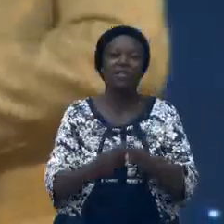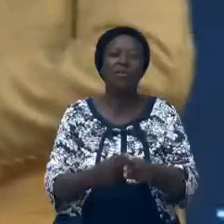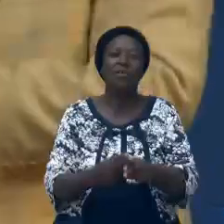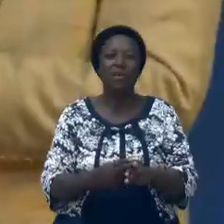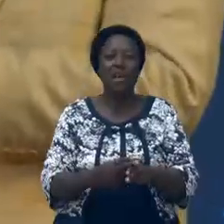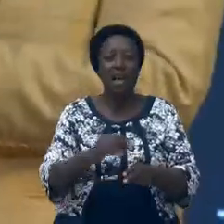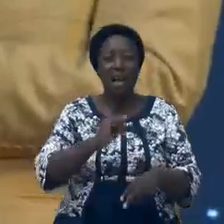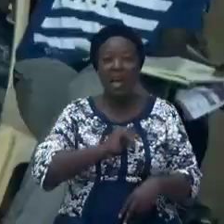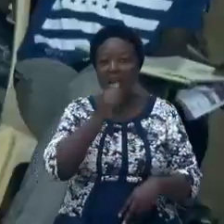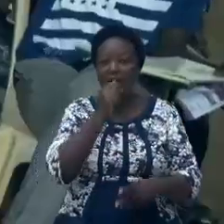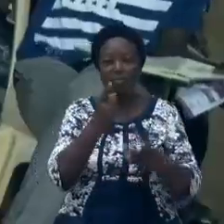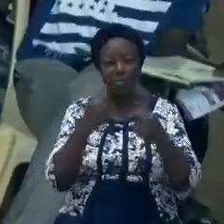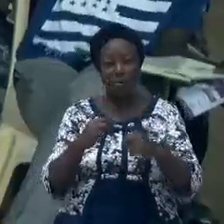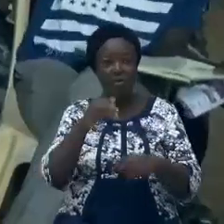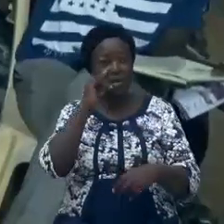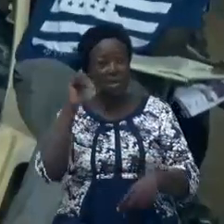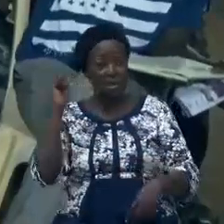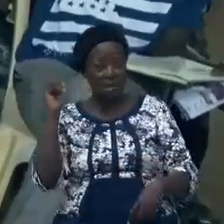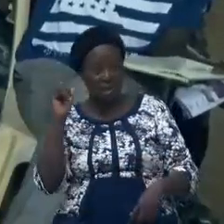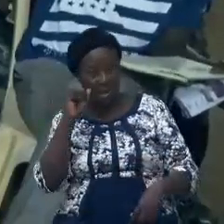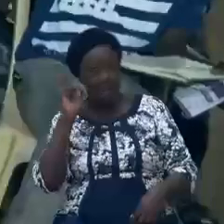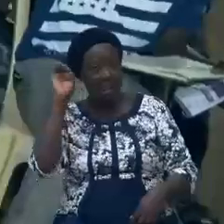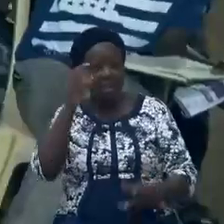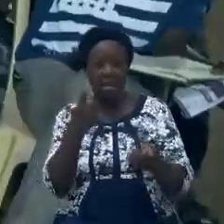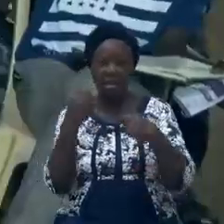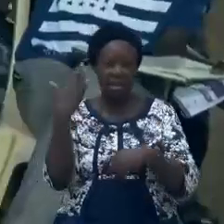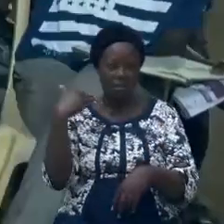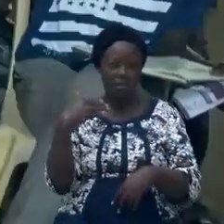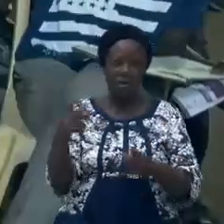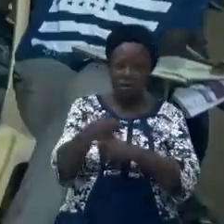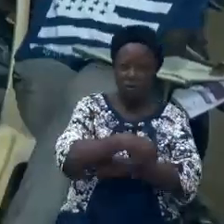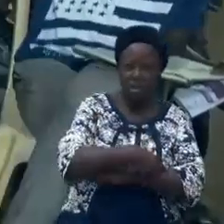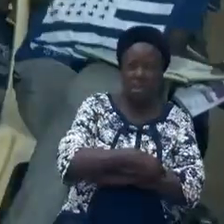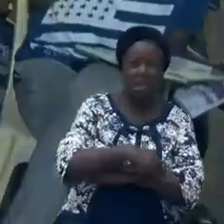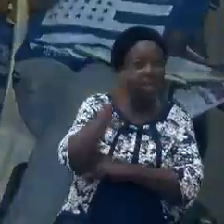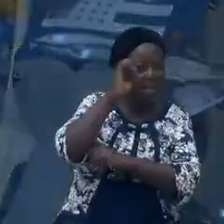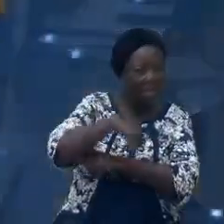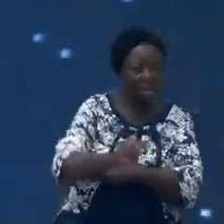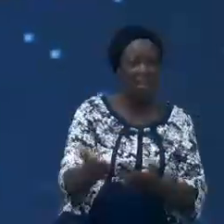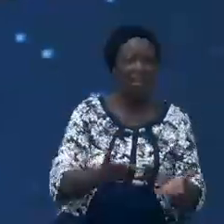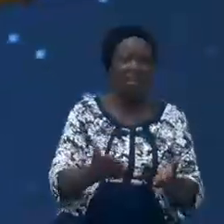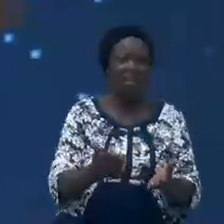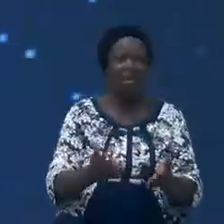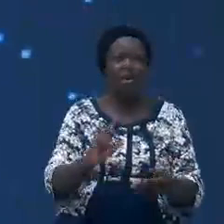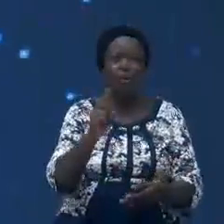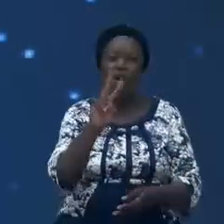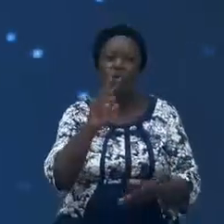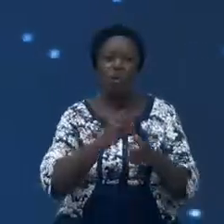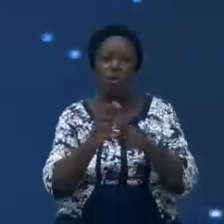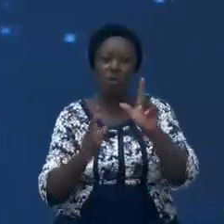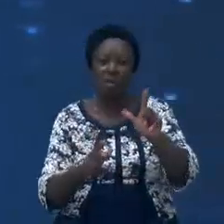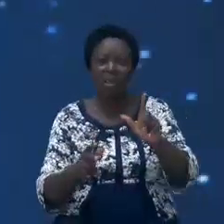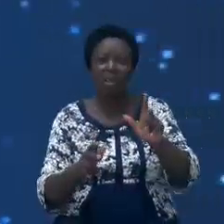life, in Jesus' name. I am come. Yesterday he came,